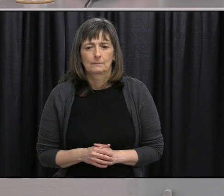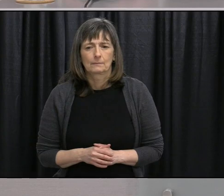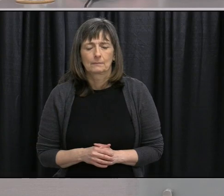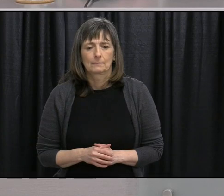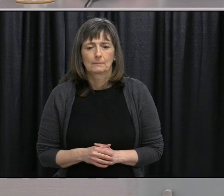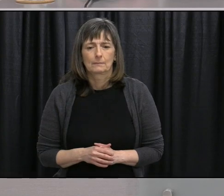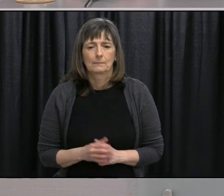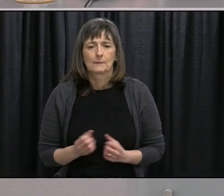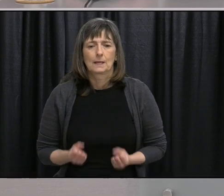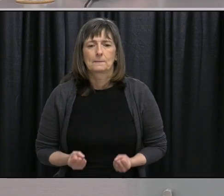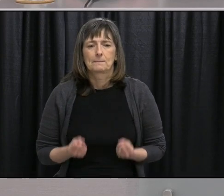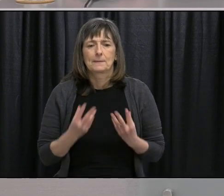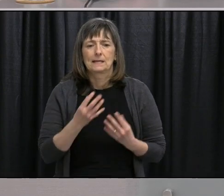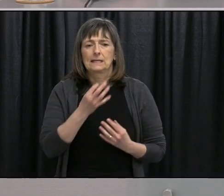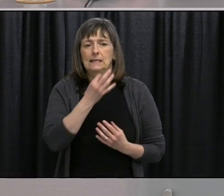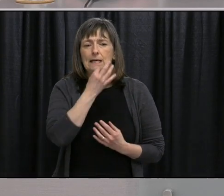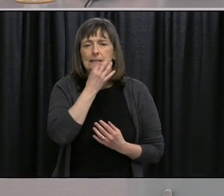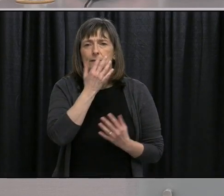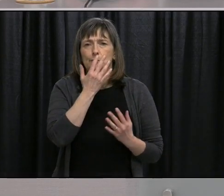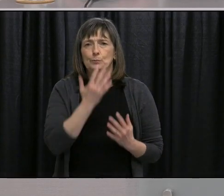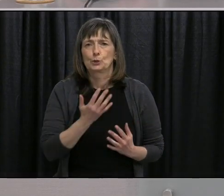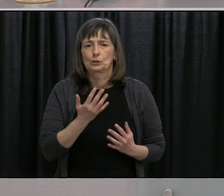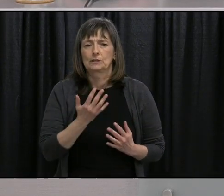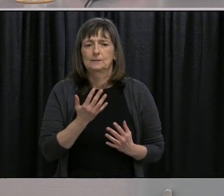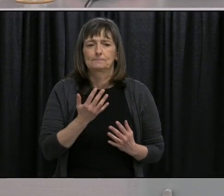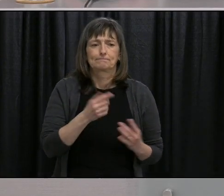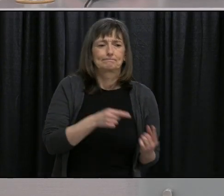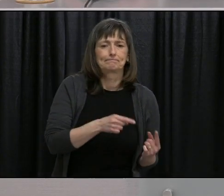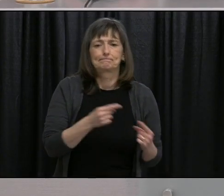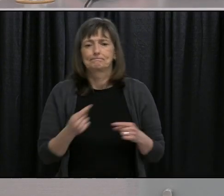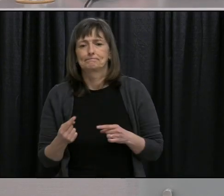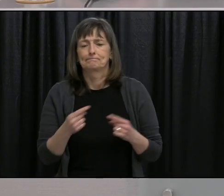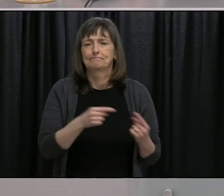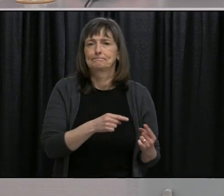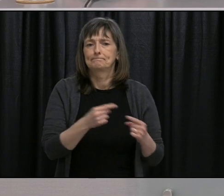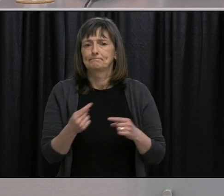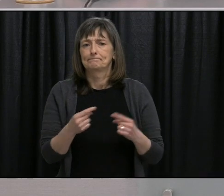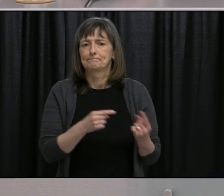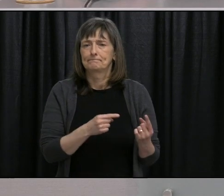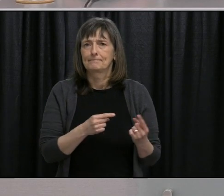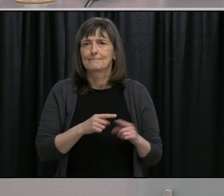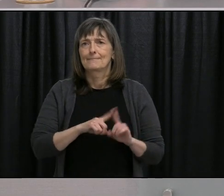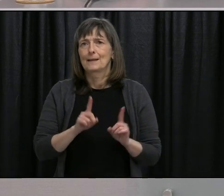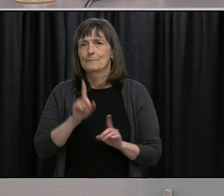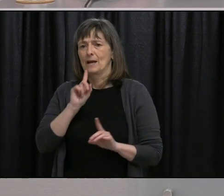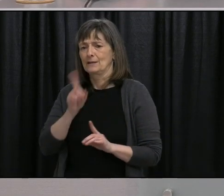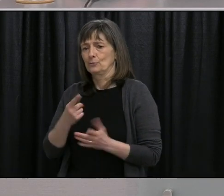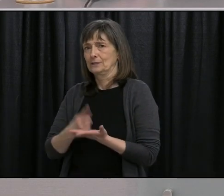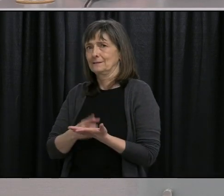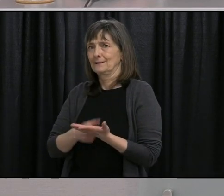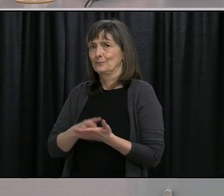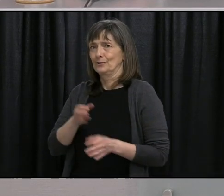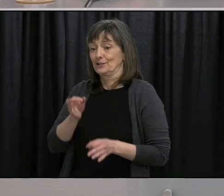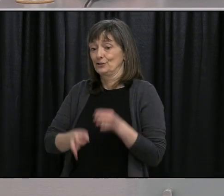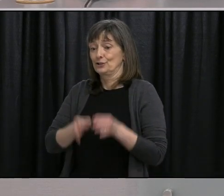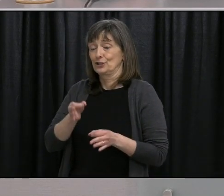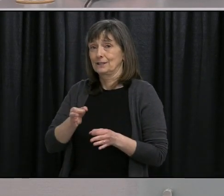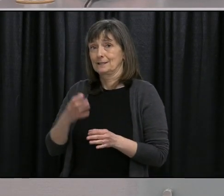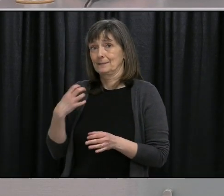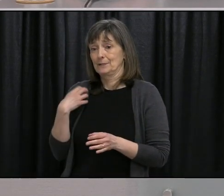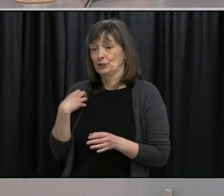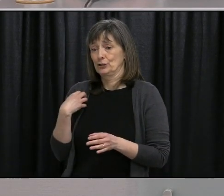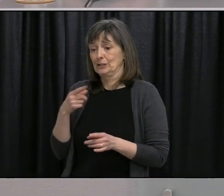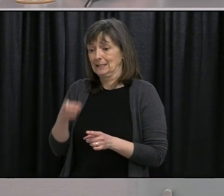Justice Minister's perspective on this. On the Go has put in a request every day, but he's refusing to speak on it, saying that instead we need to talk to the